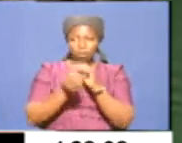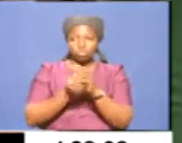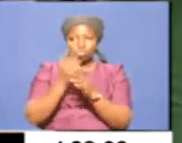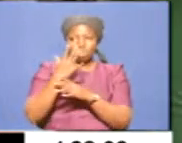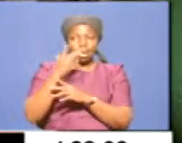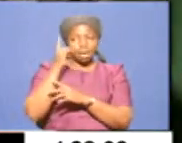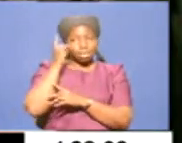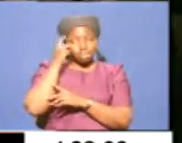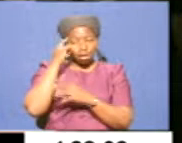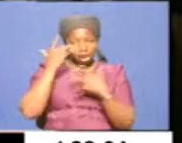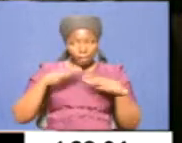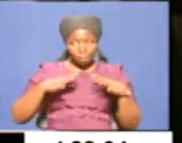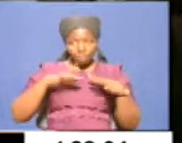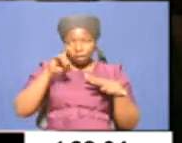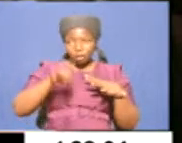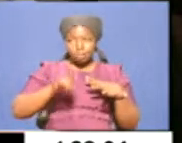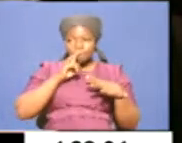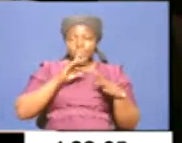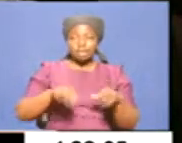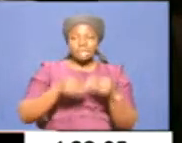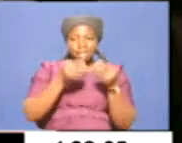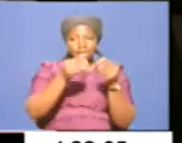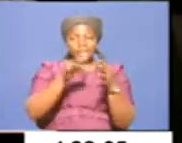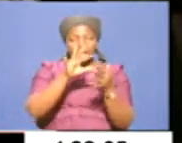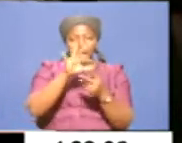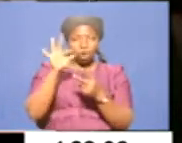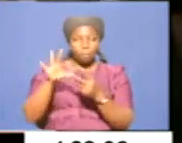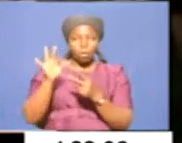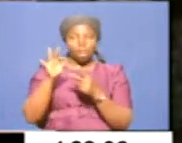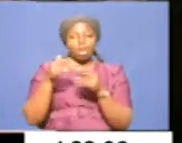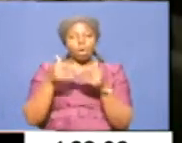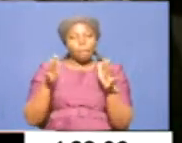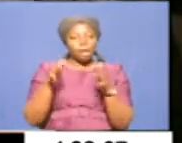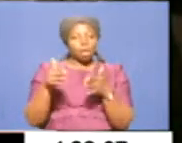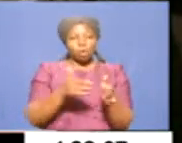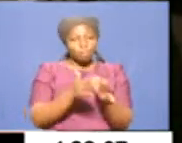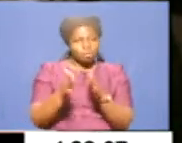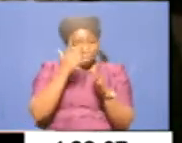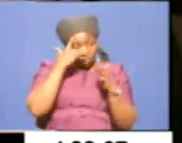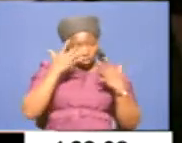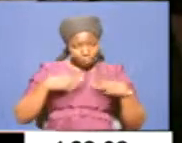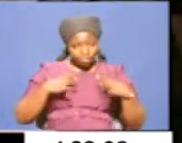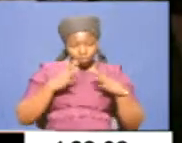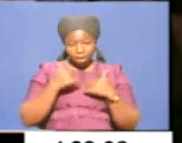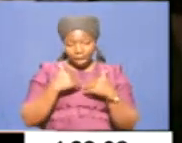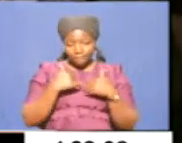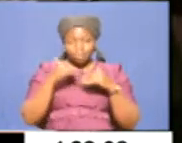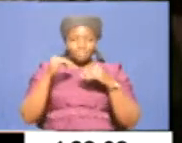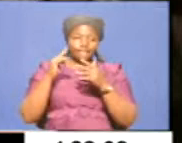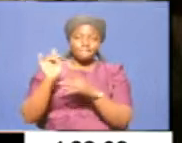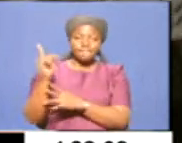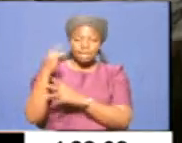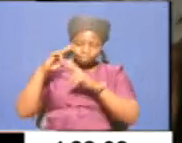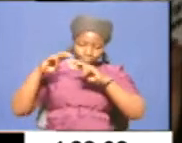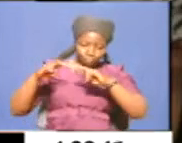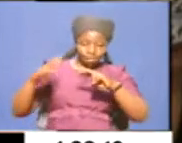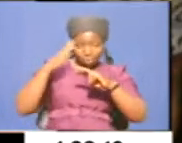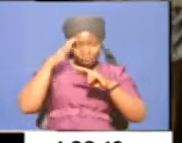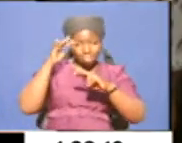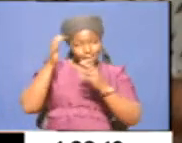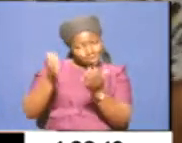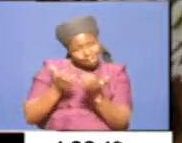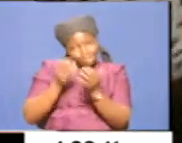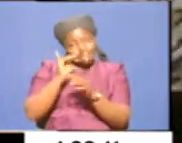given the option. It is always to open the door so that people can have that initial screening because they deserve it. Sometimes